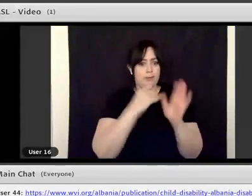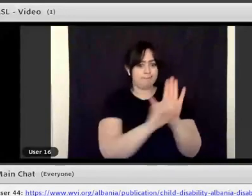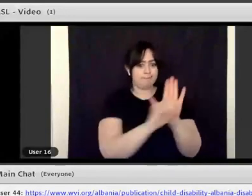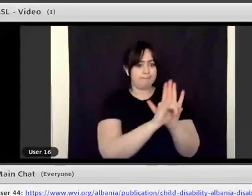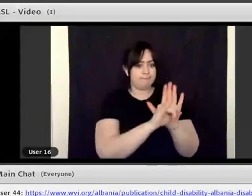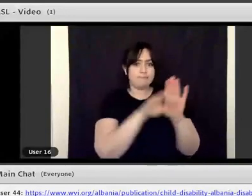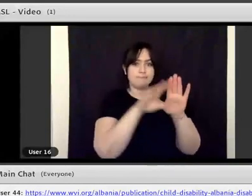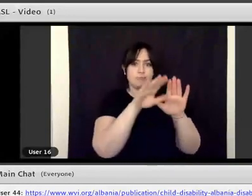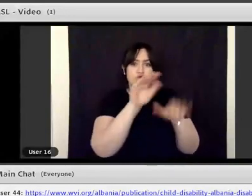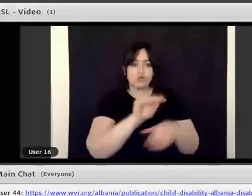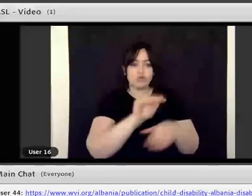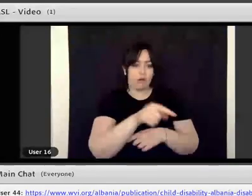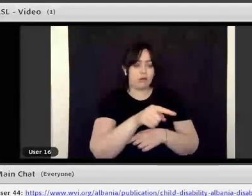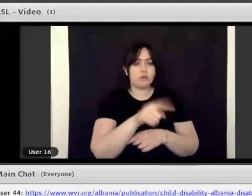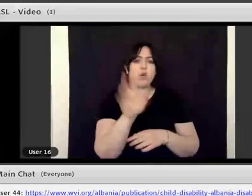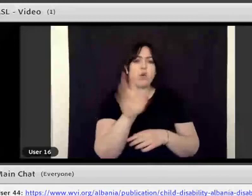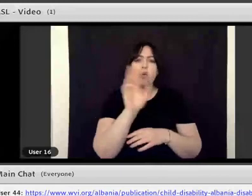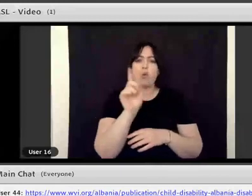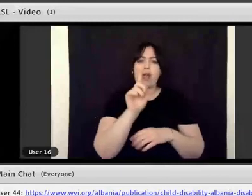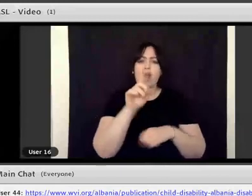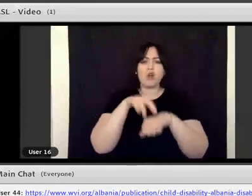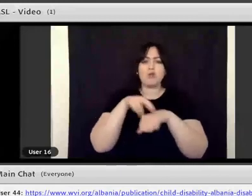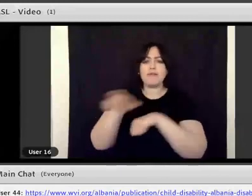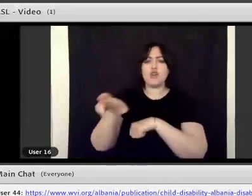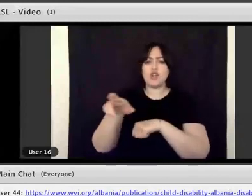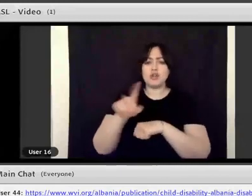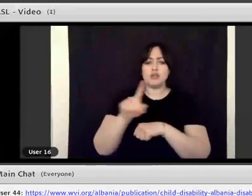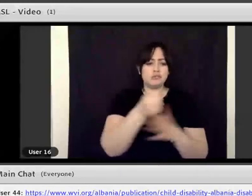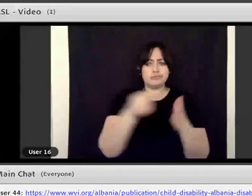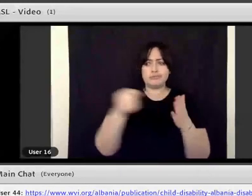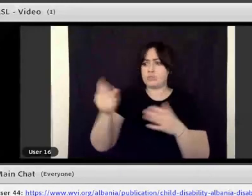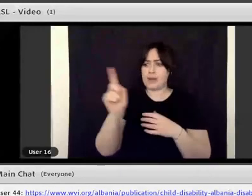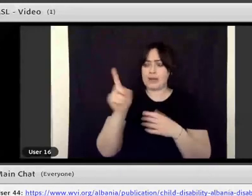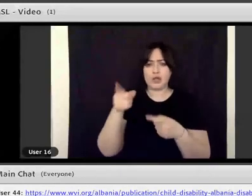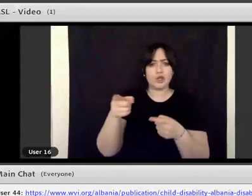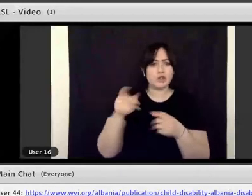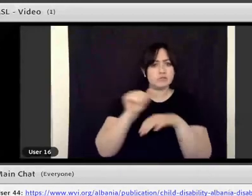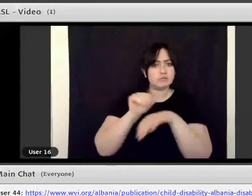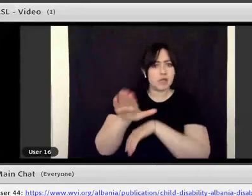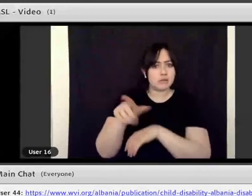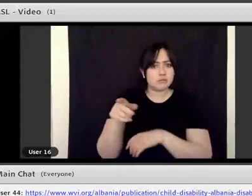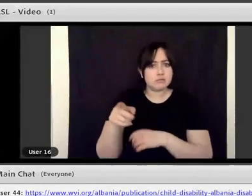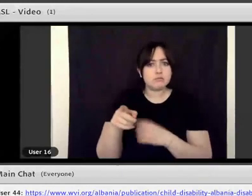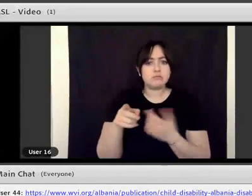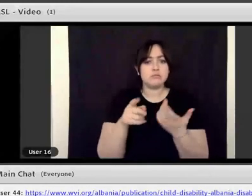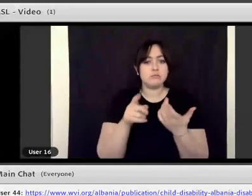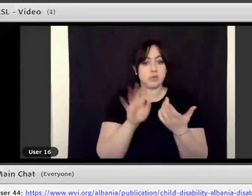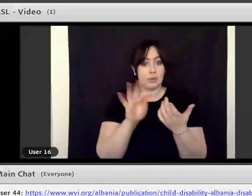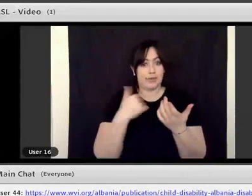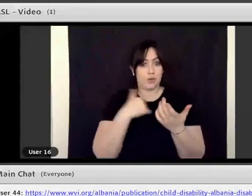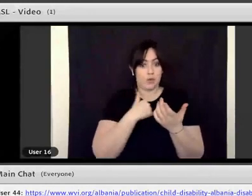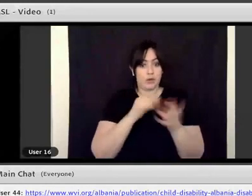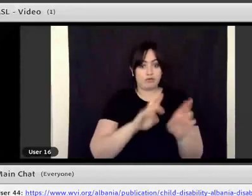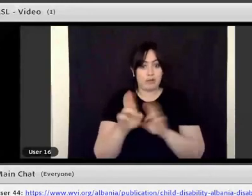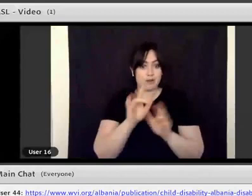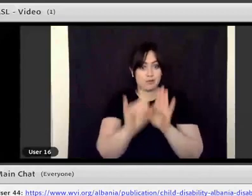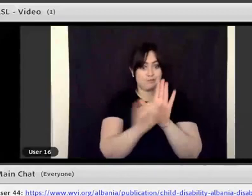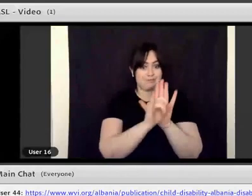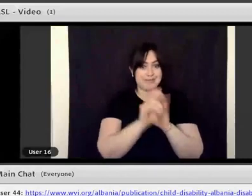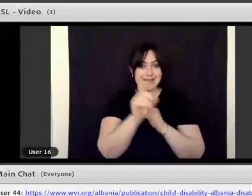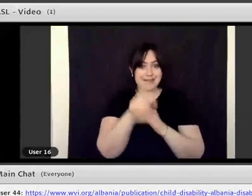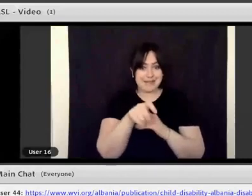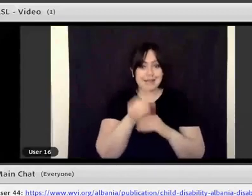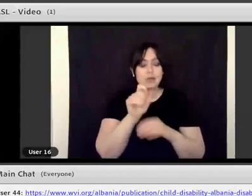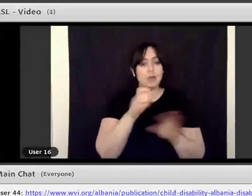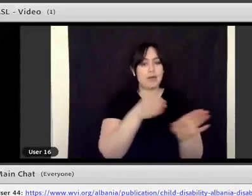of identifying a specific need, then we should be ready already to point them to the right accommodations, which are not